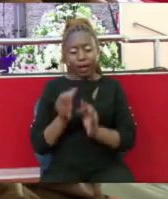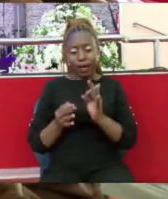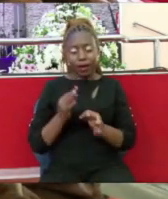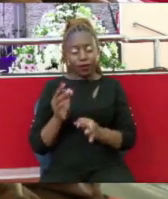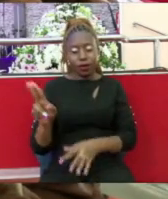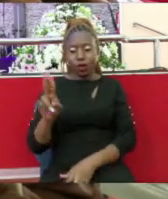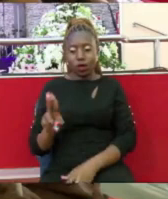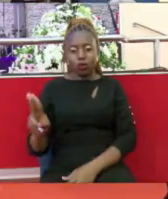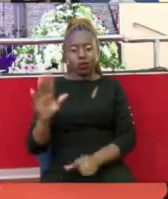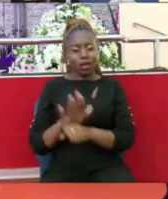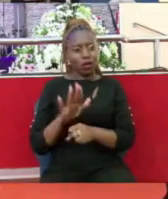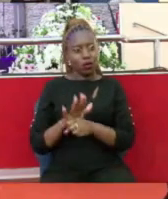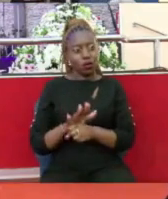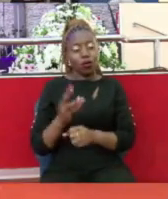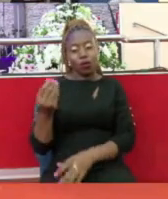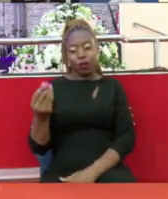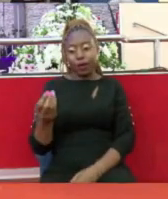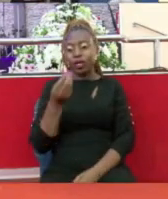people? We